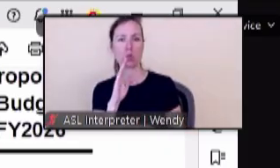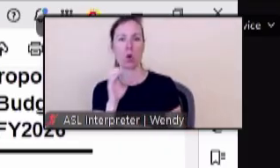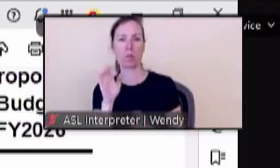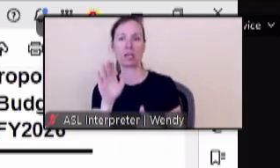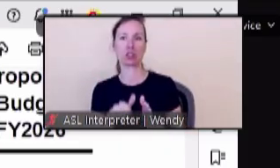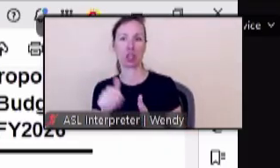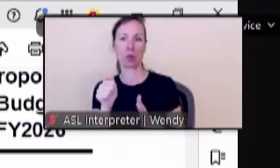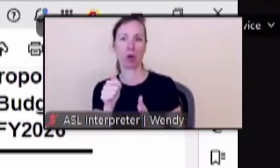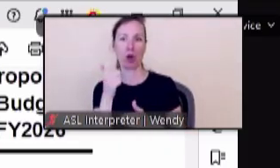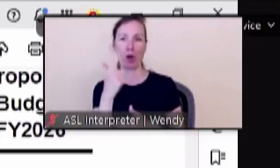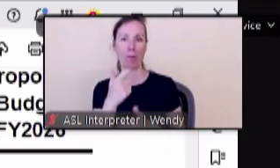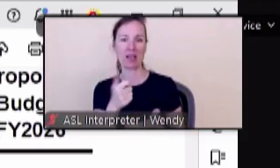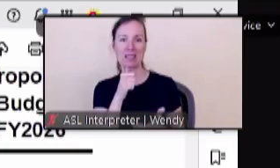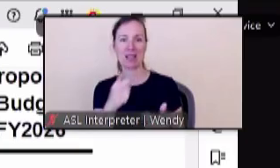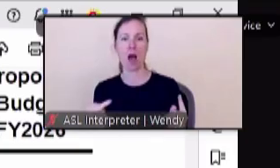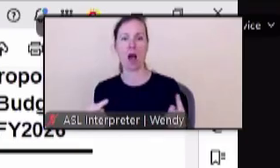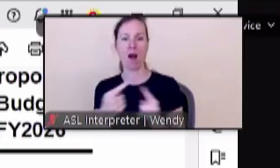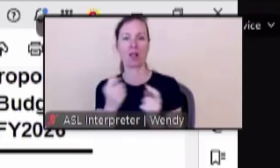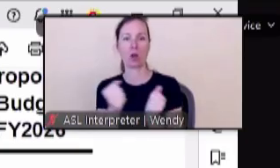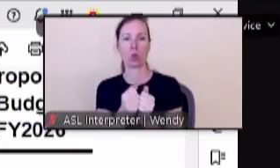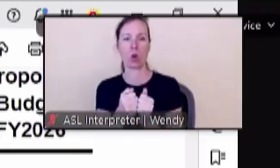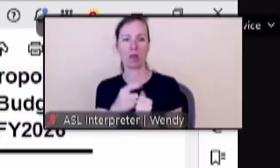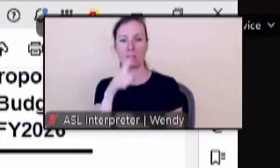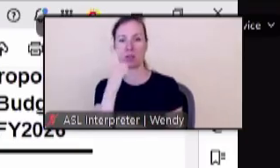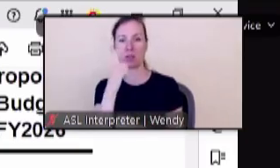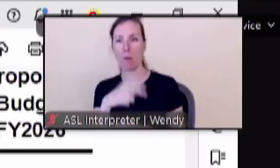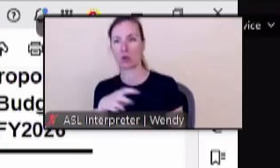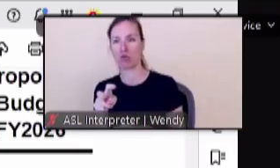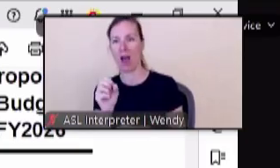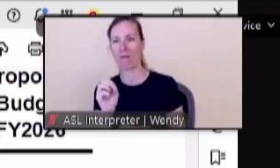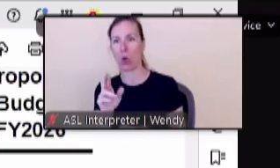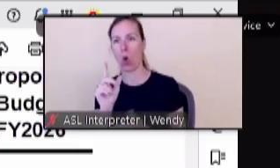summer travel and or graduations.